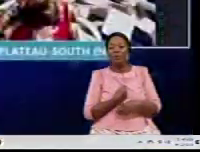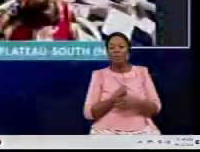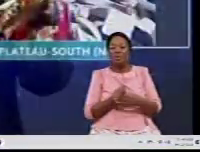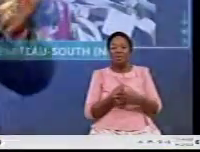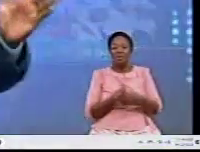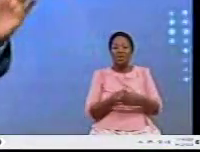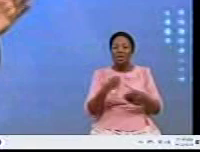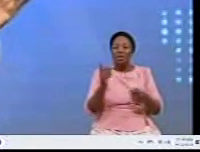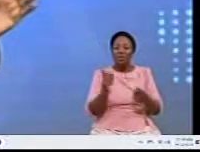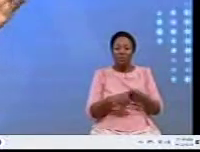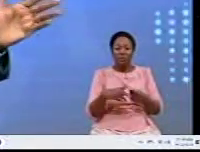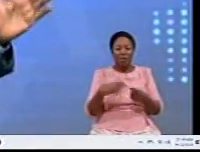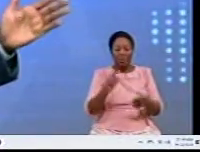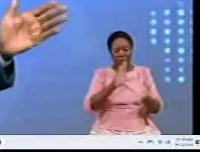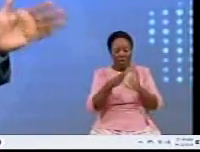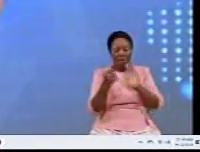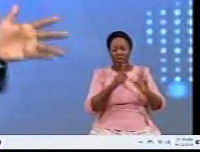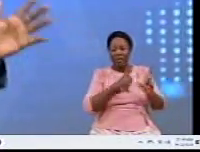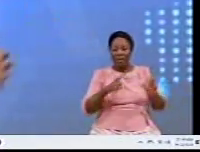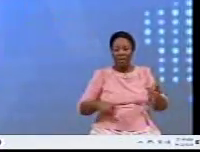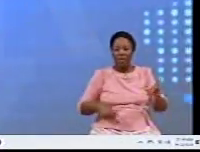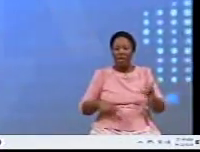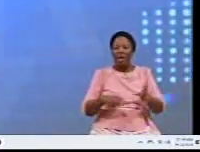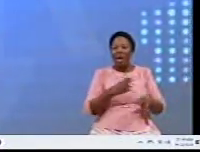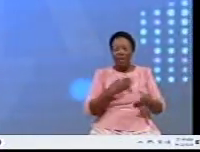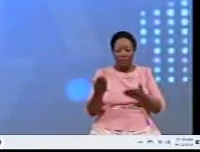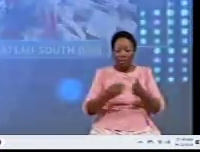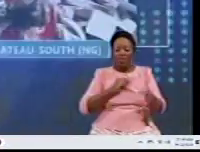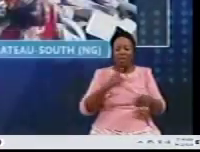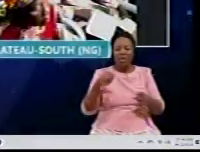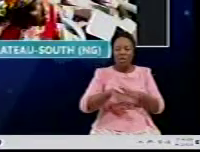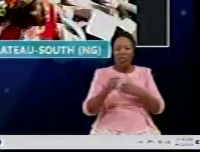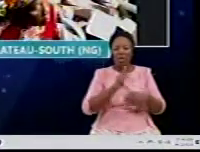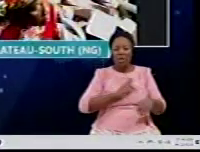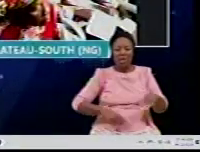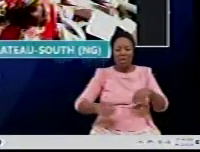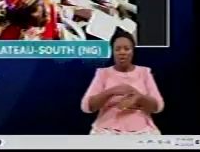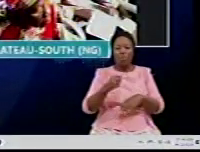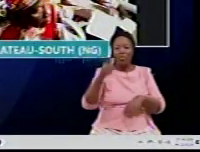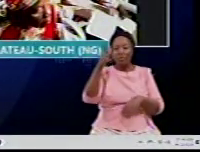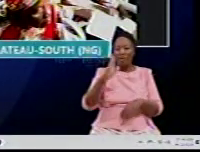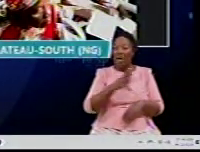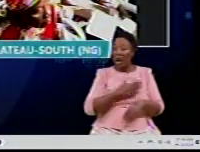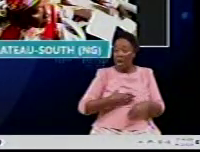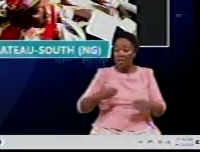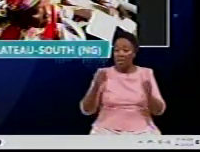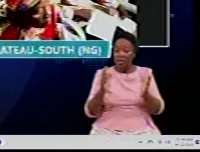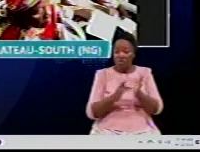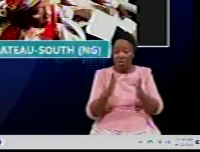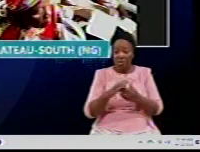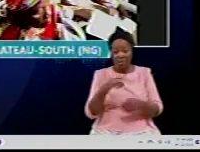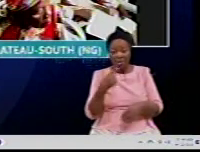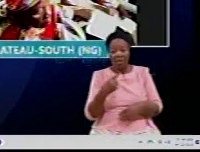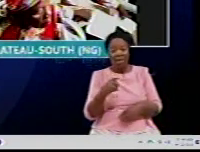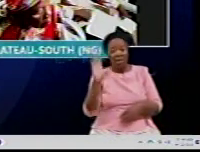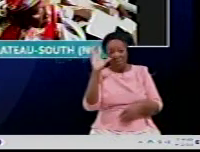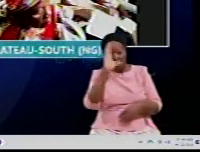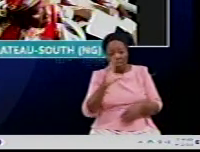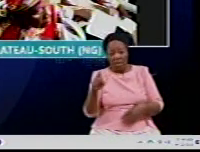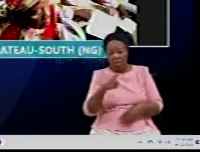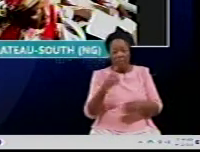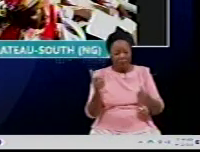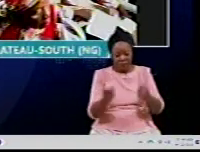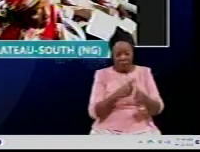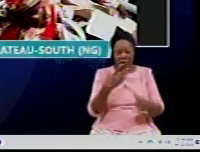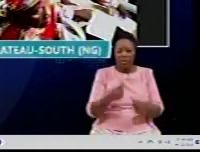of God, us into the kingdom of God. And Jesus says, seek ye first the